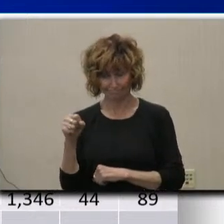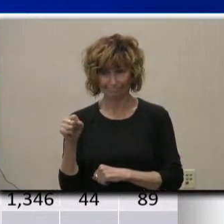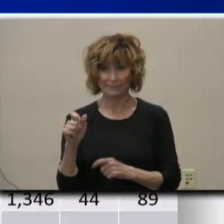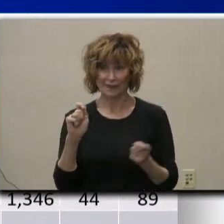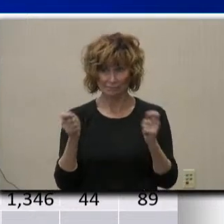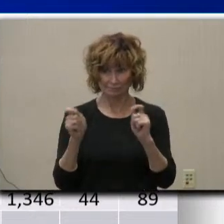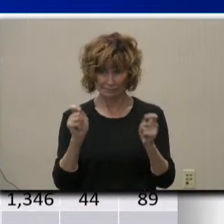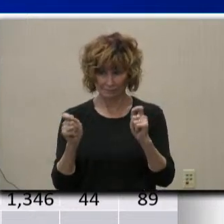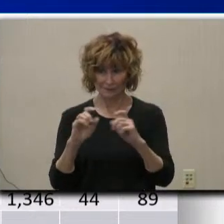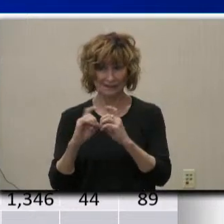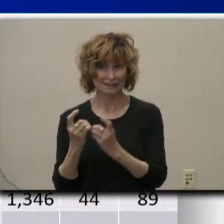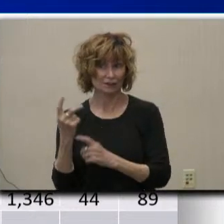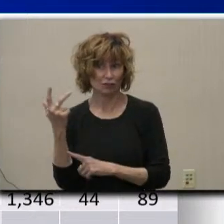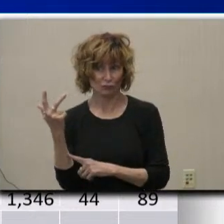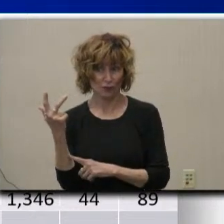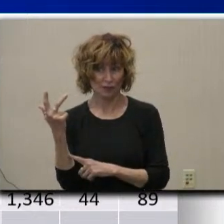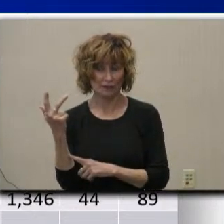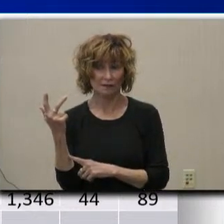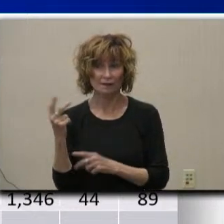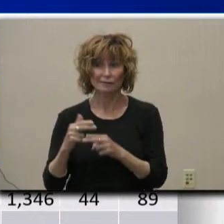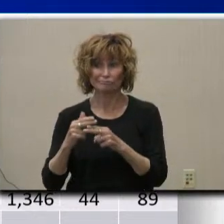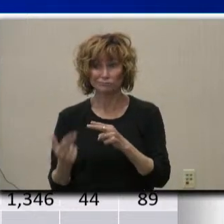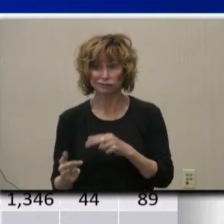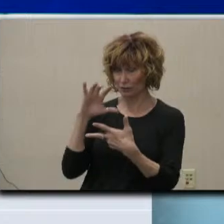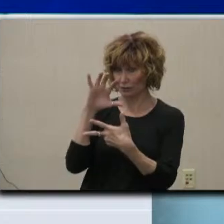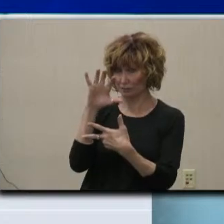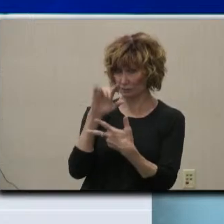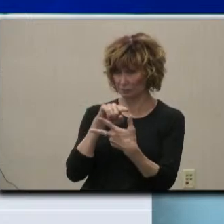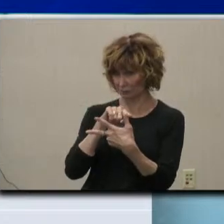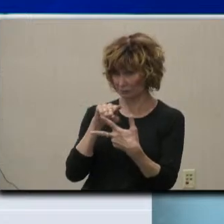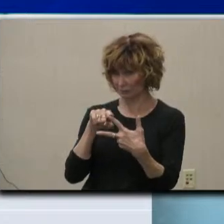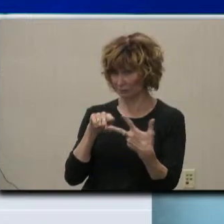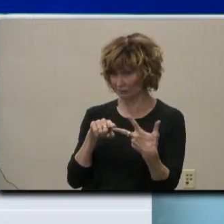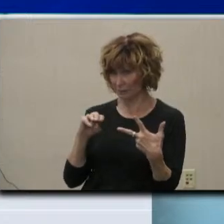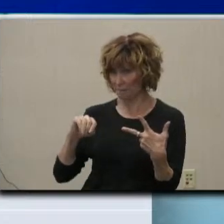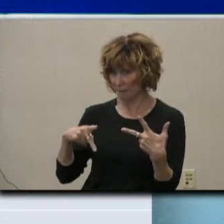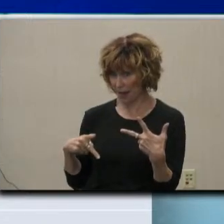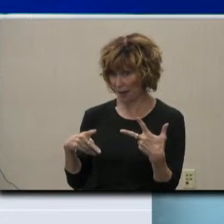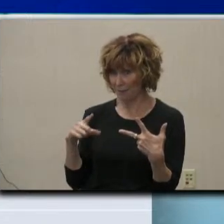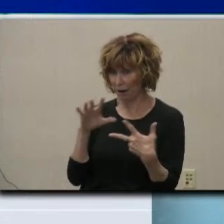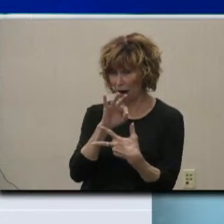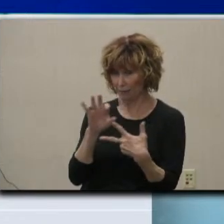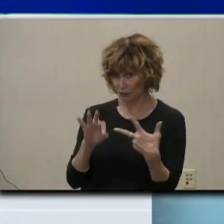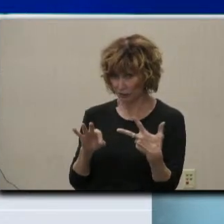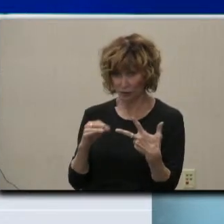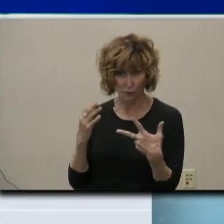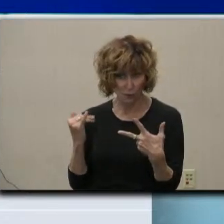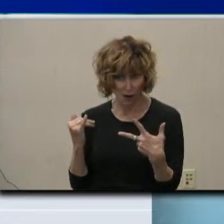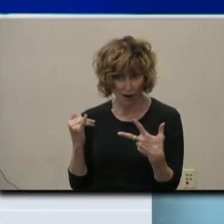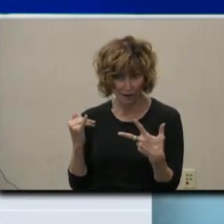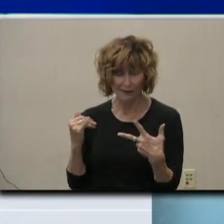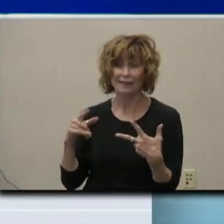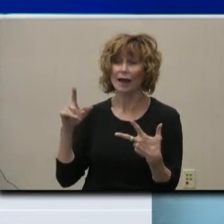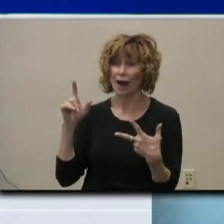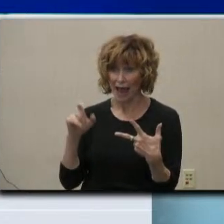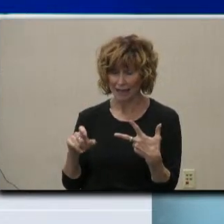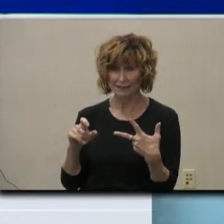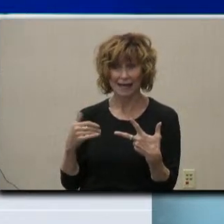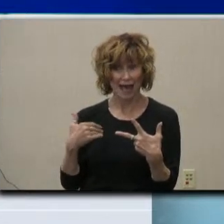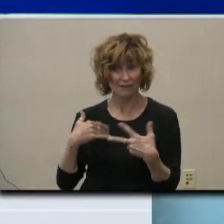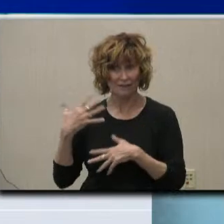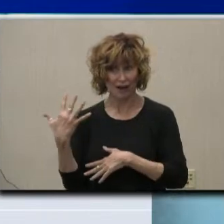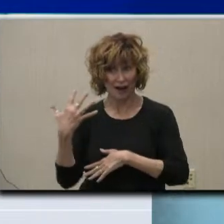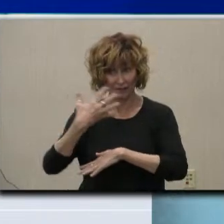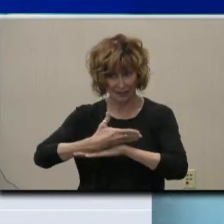in District 3 where there's a loss of 163 before it. And that is because there has to be 5